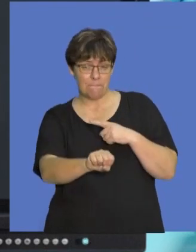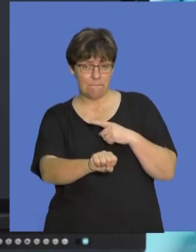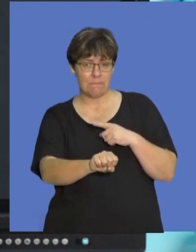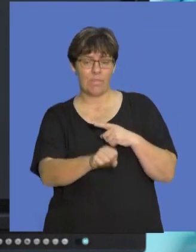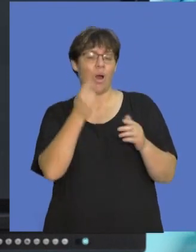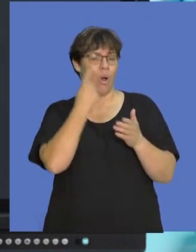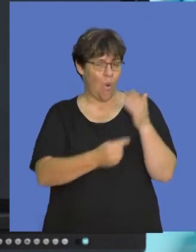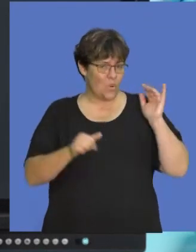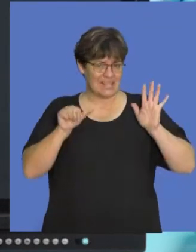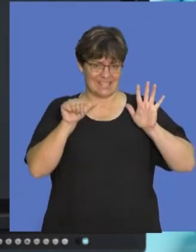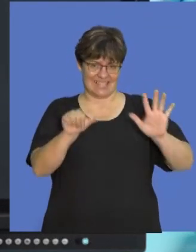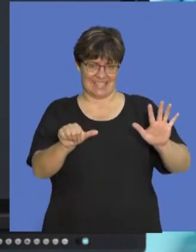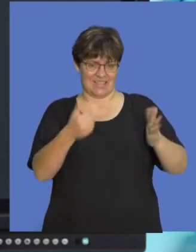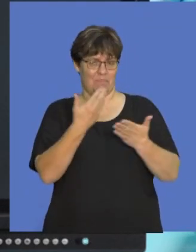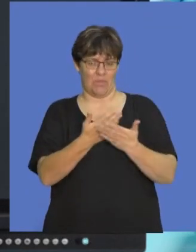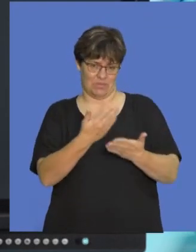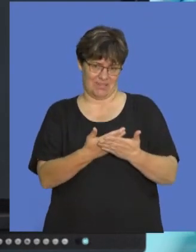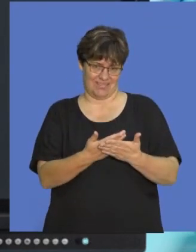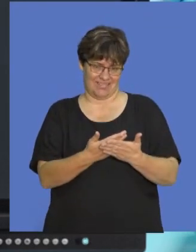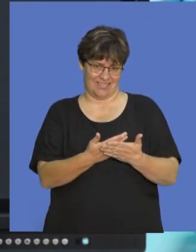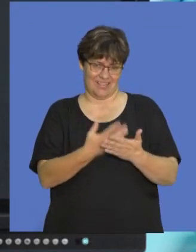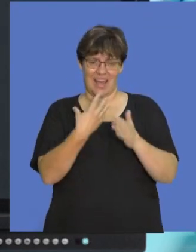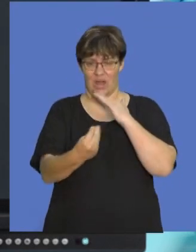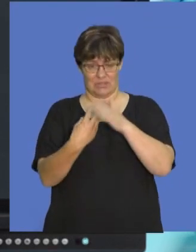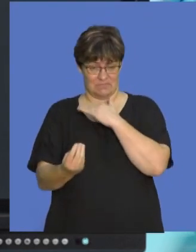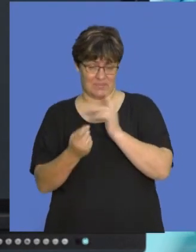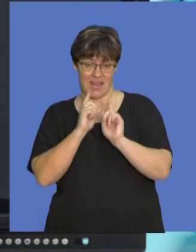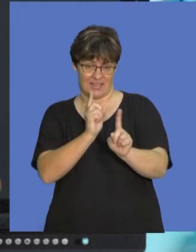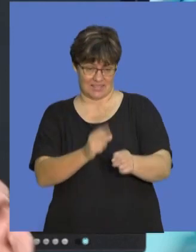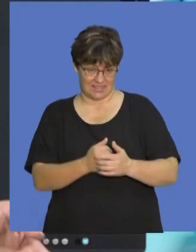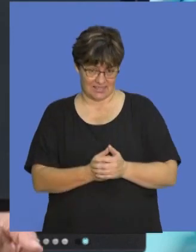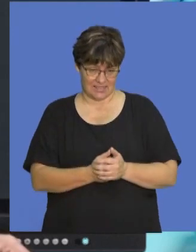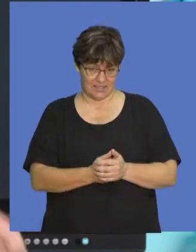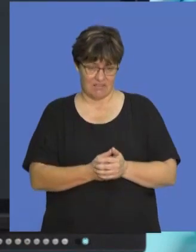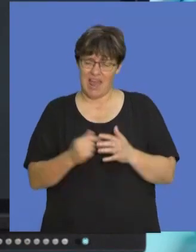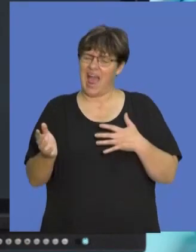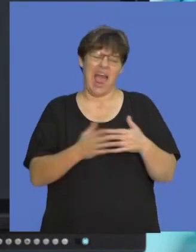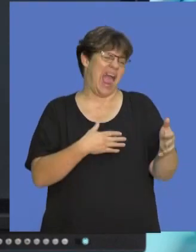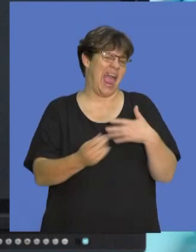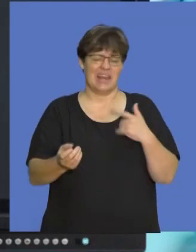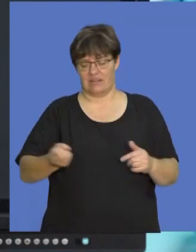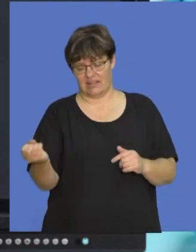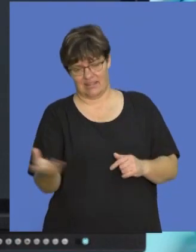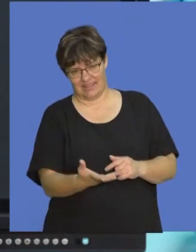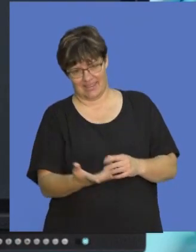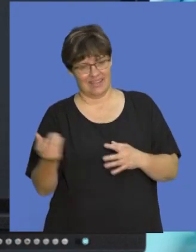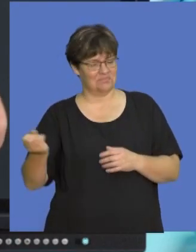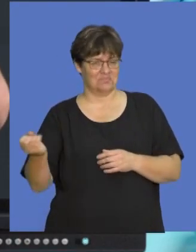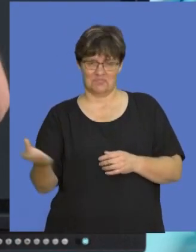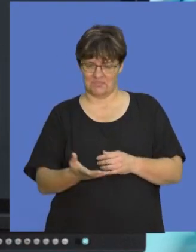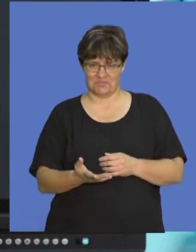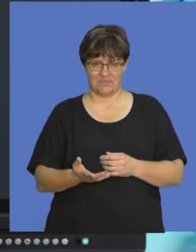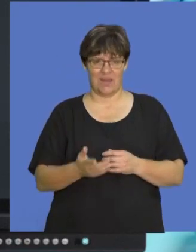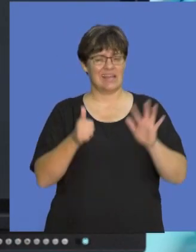there are only 6 possible answers from any trial or any experiment